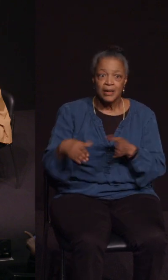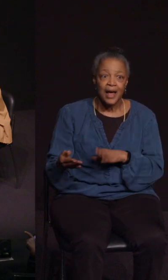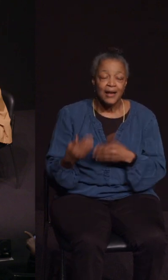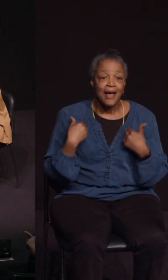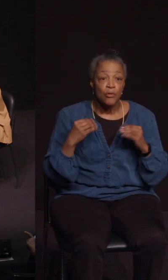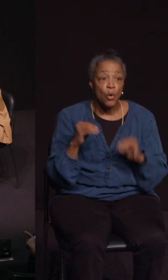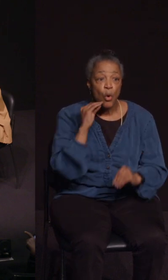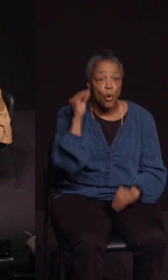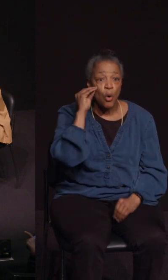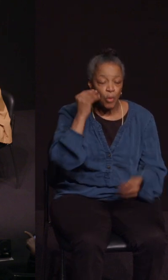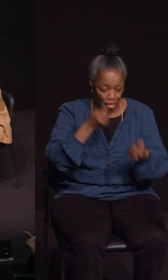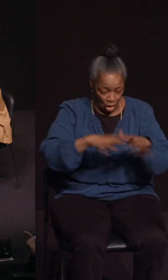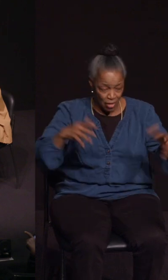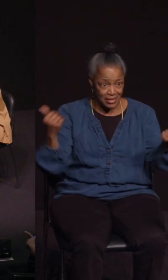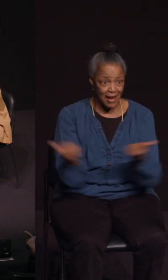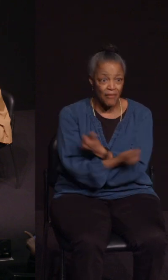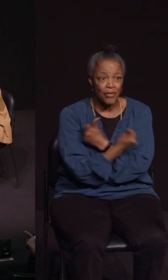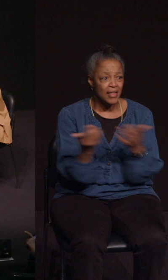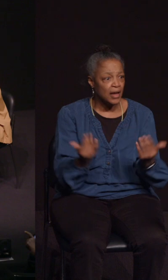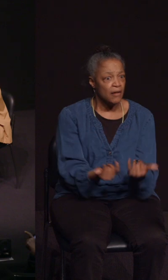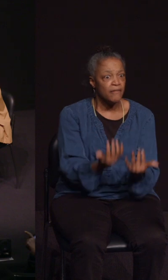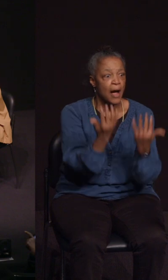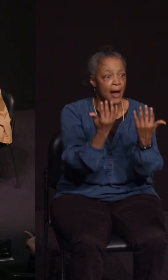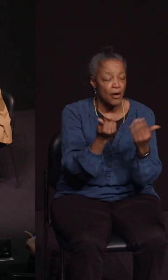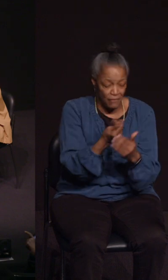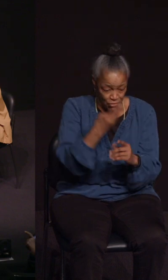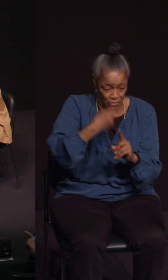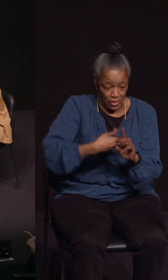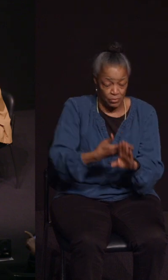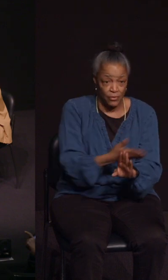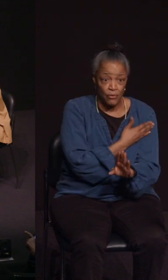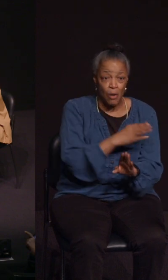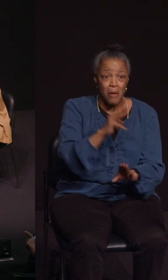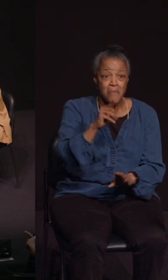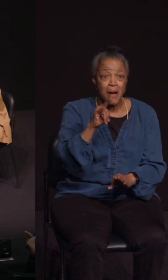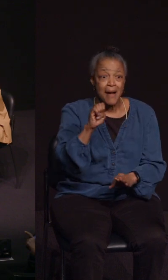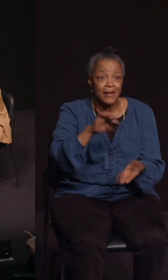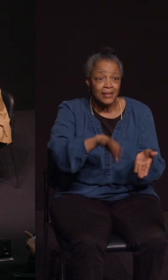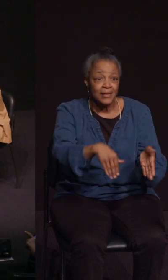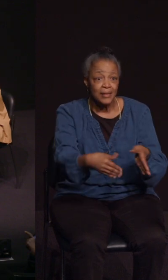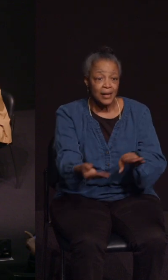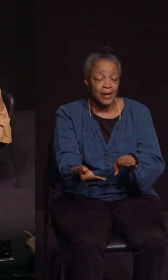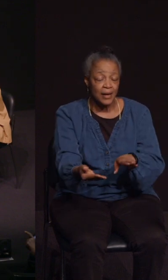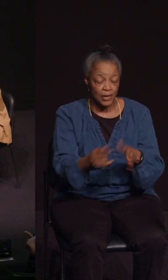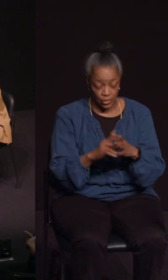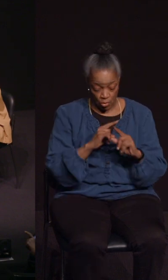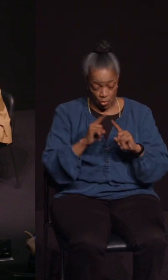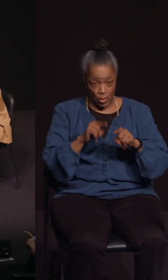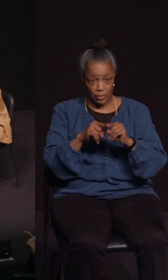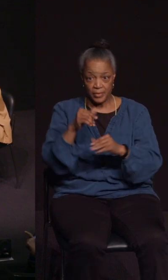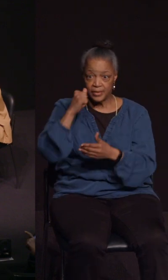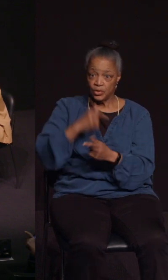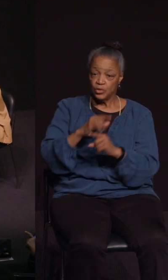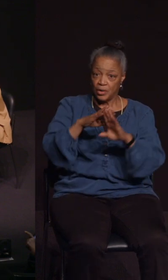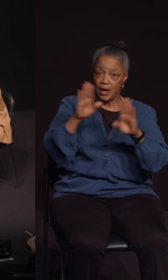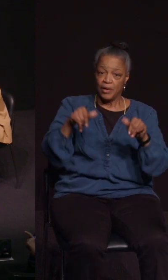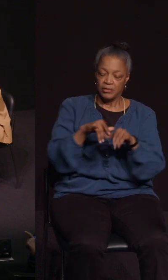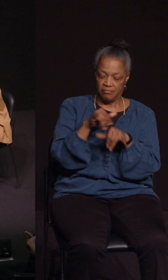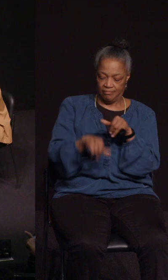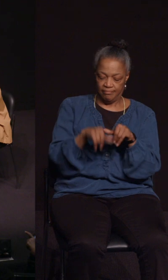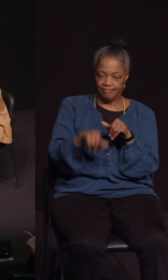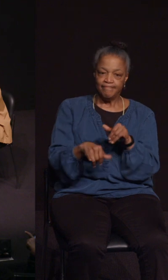had lost everything in a fire a few months before. And we went and stayed in my sister's house.